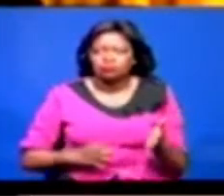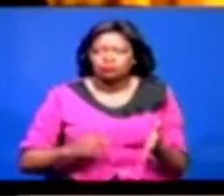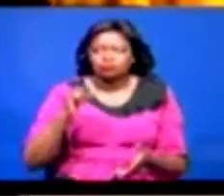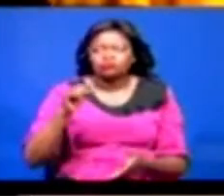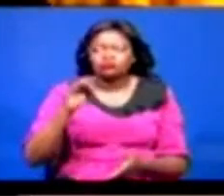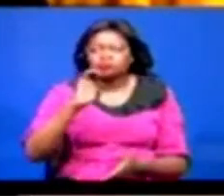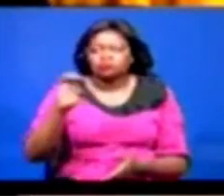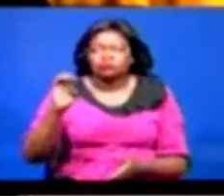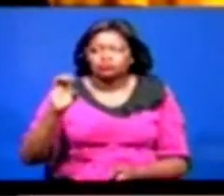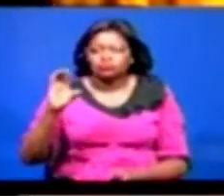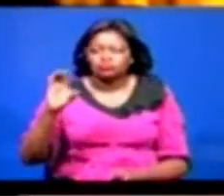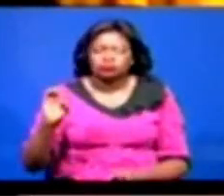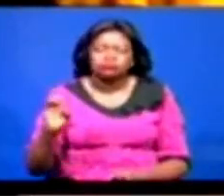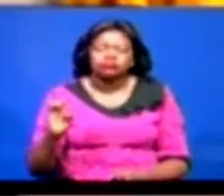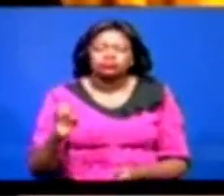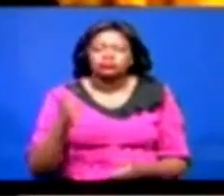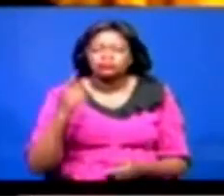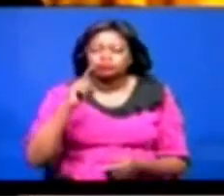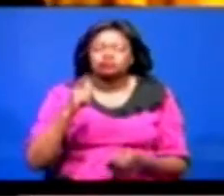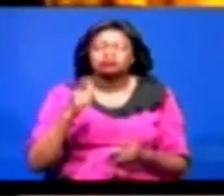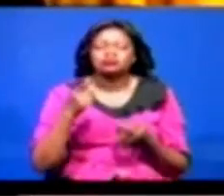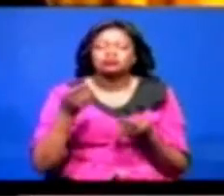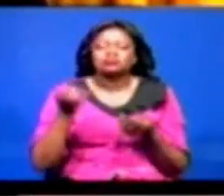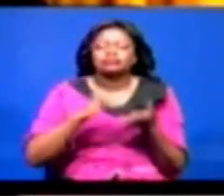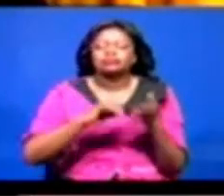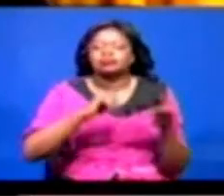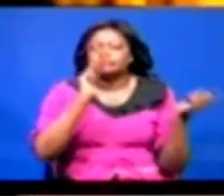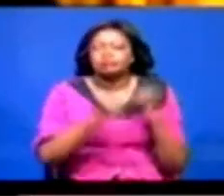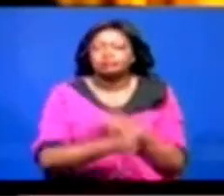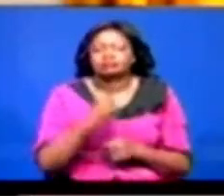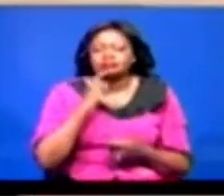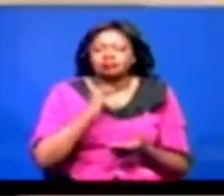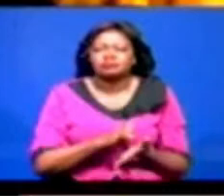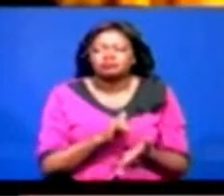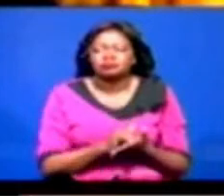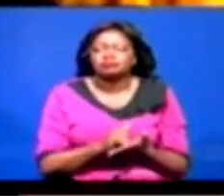And so, my lords, for them to now say that there was no,